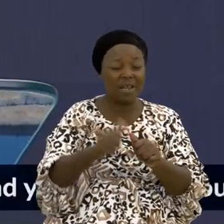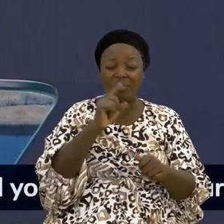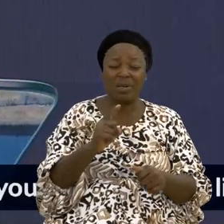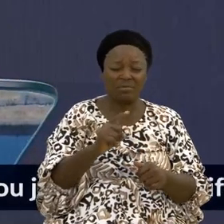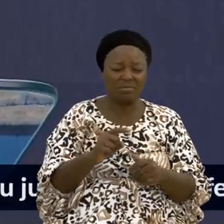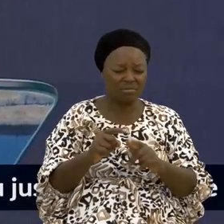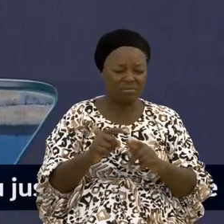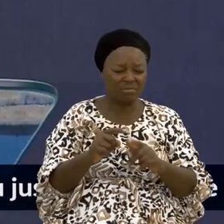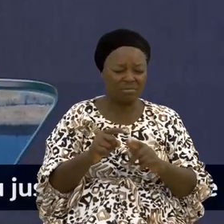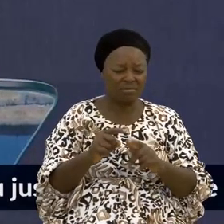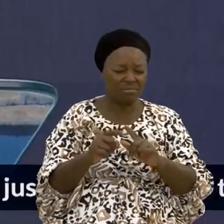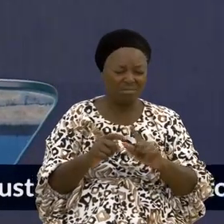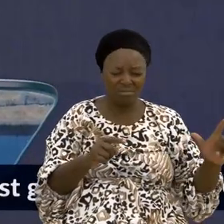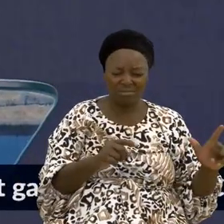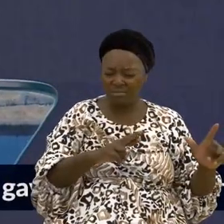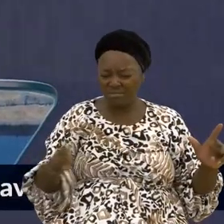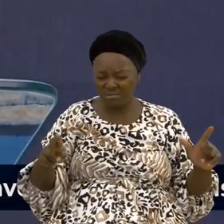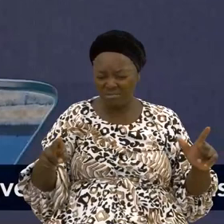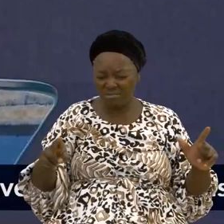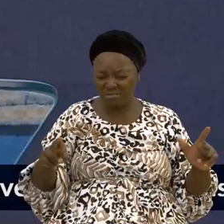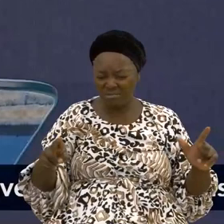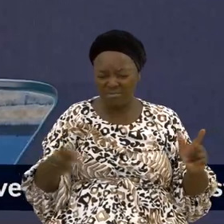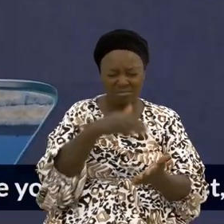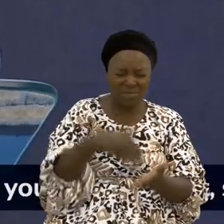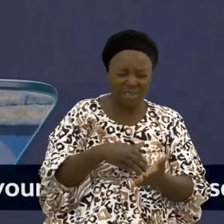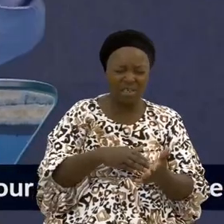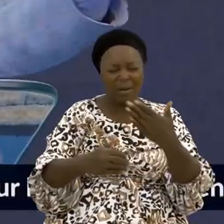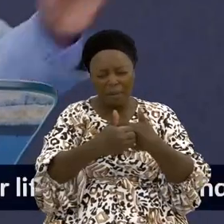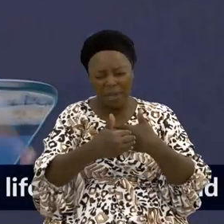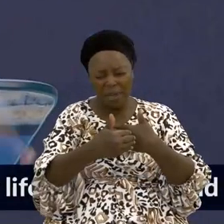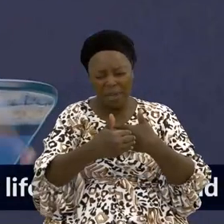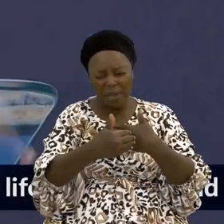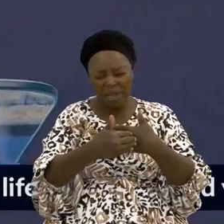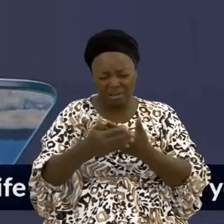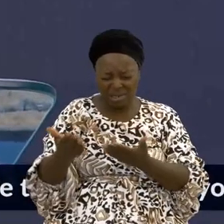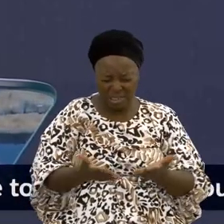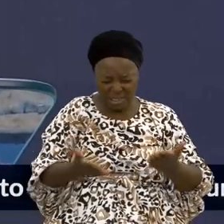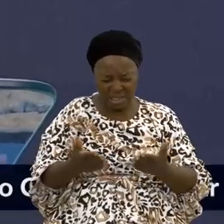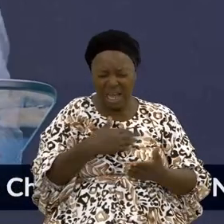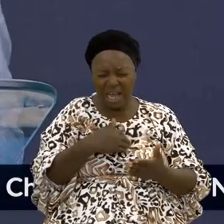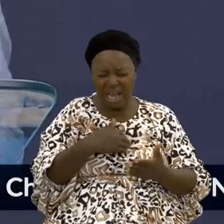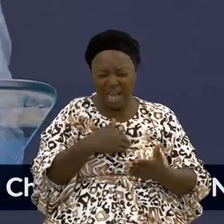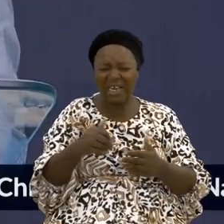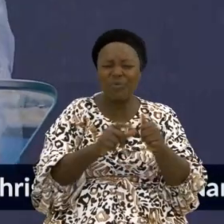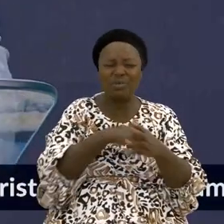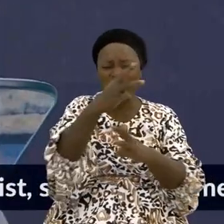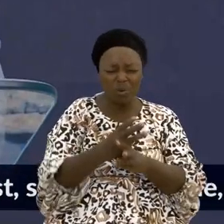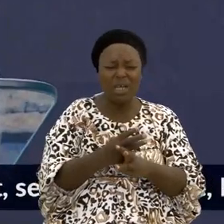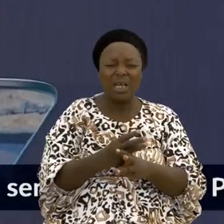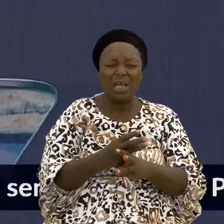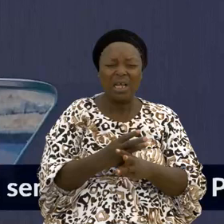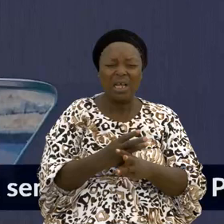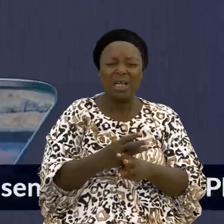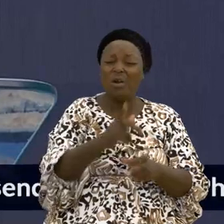center, at the back, in the Alpha location here, locations all over the world. Lord,